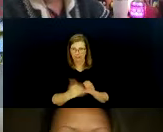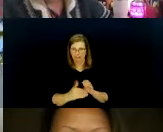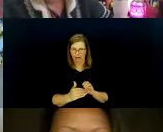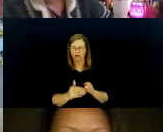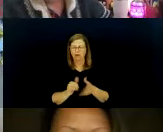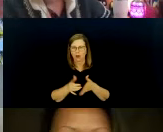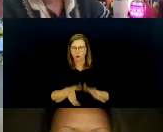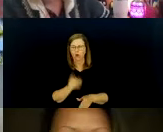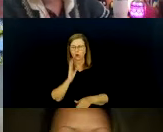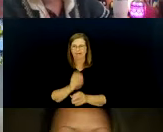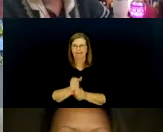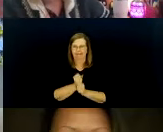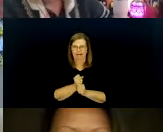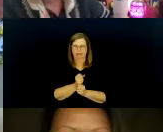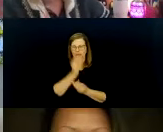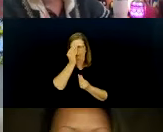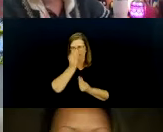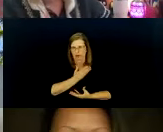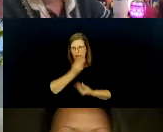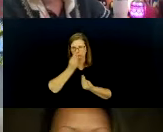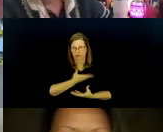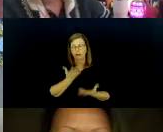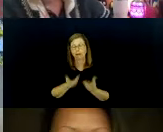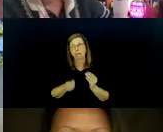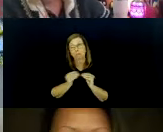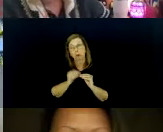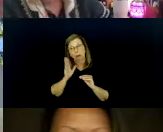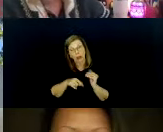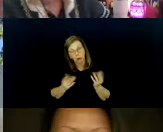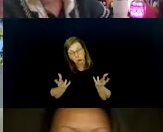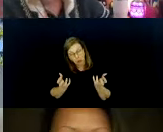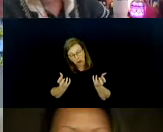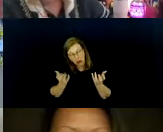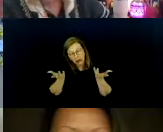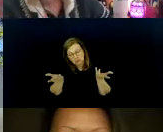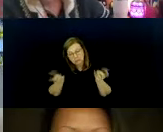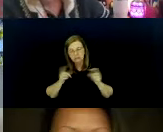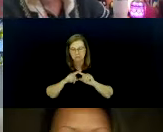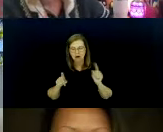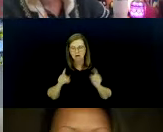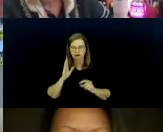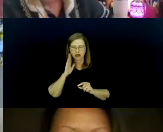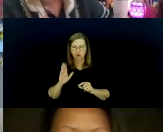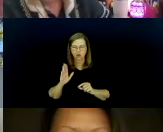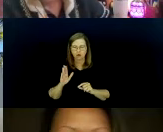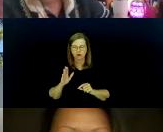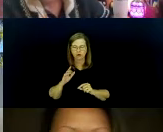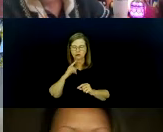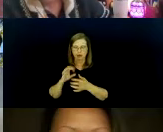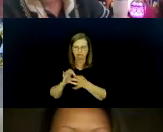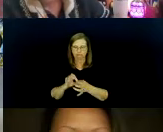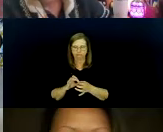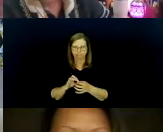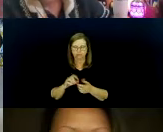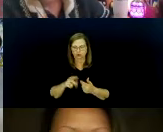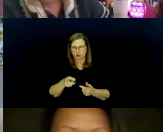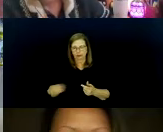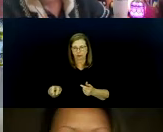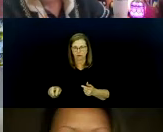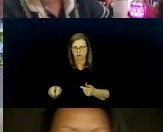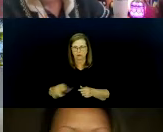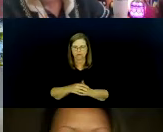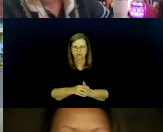you'll get all the information. You may get more information than you want, but it'll say like transition and other areas of PD